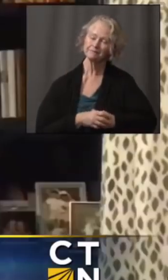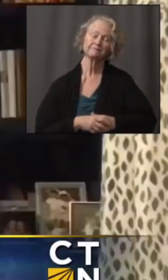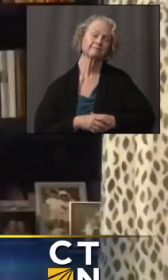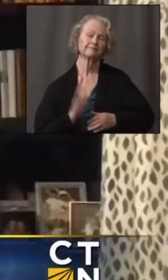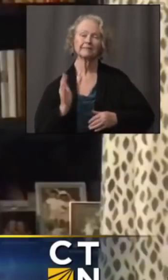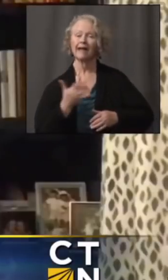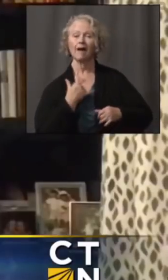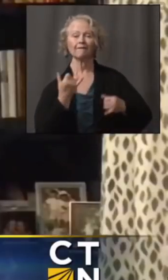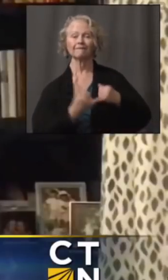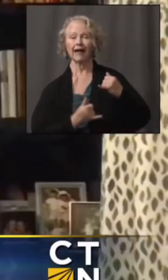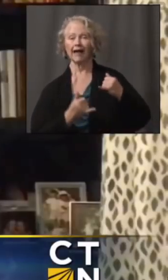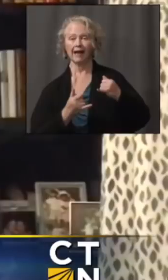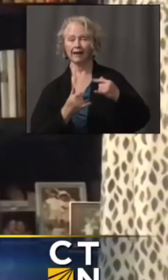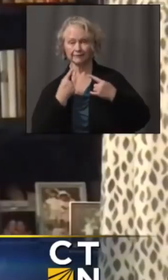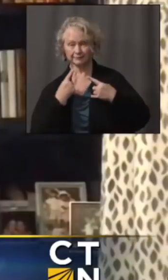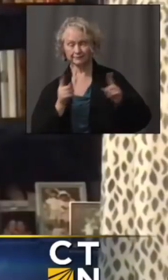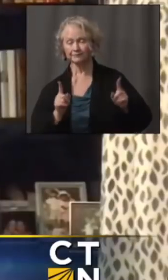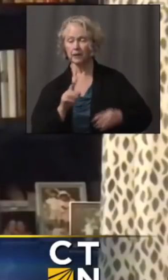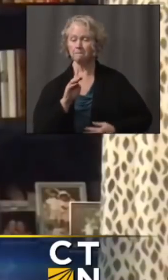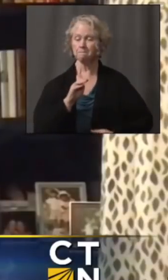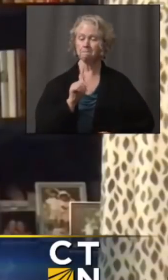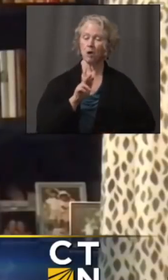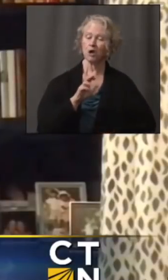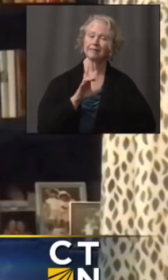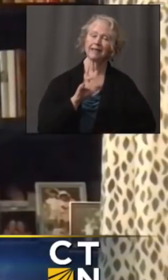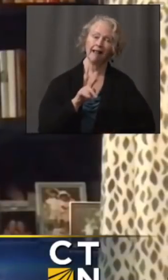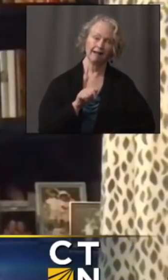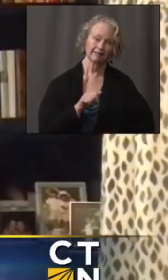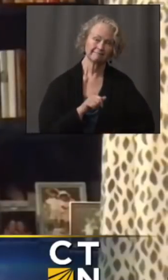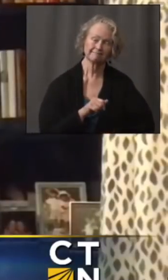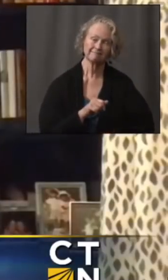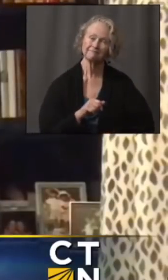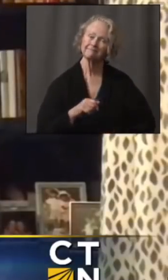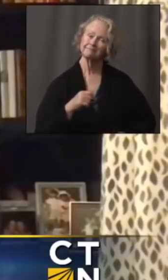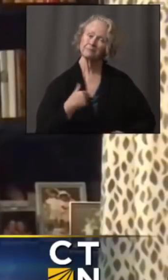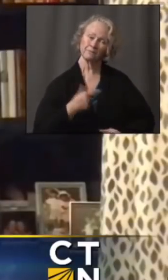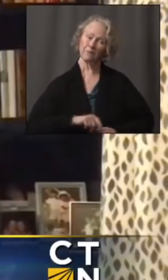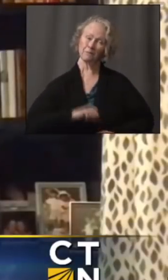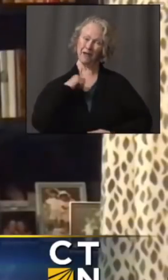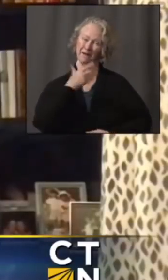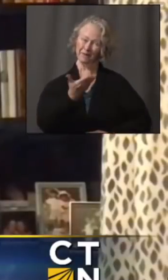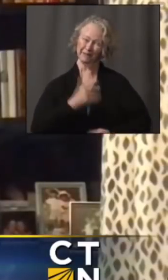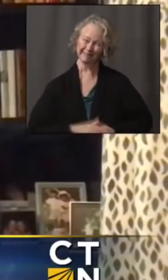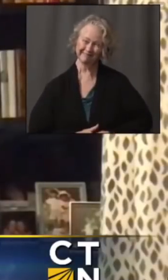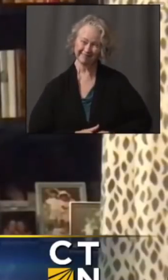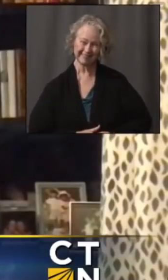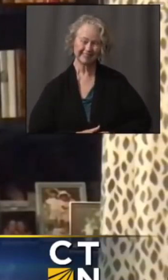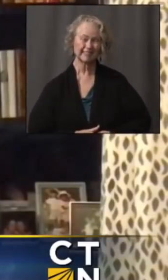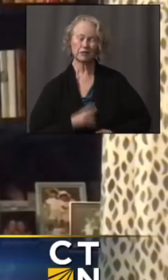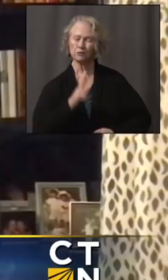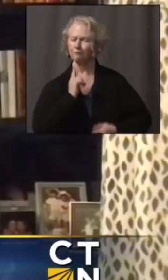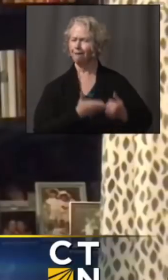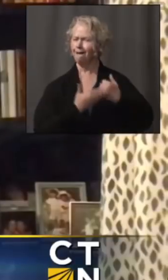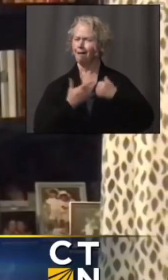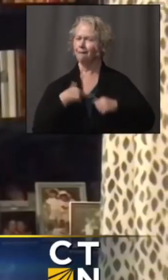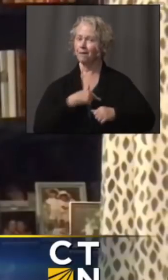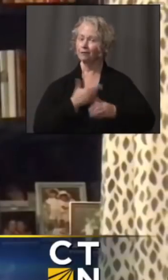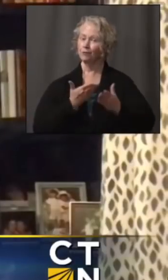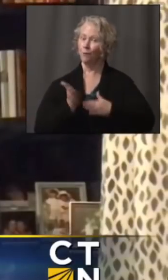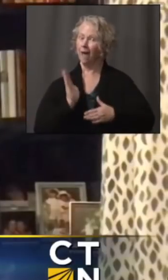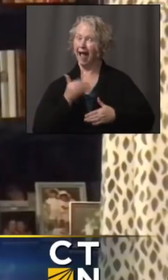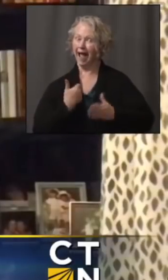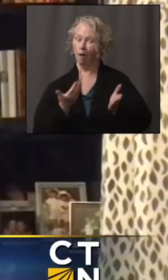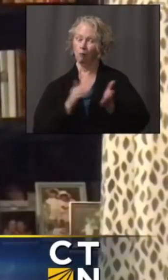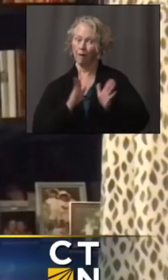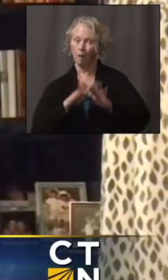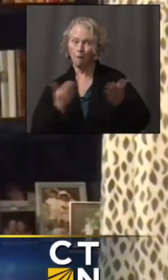I guess the final word is, Marcella, you're doing us proud. You were invaluable for us during the reopen, and now you're co-chairperson